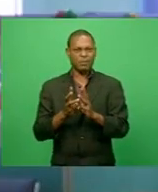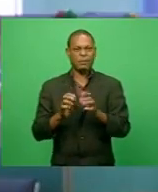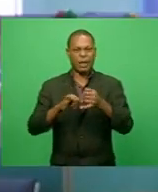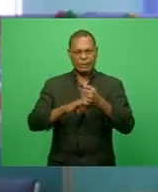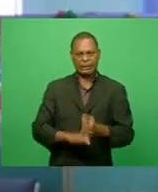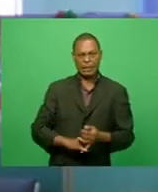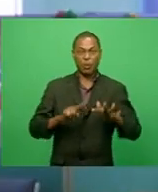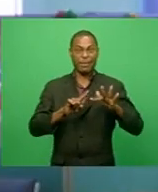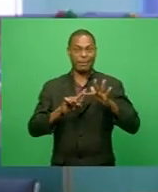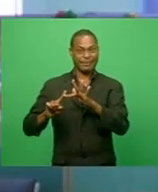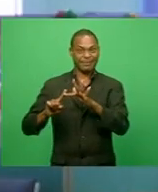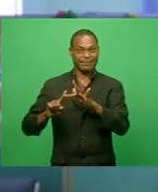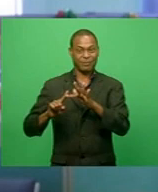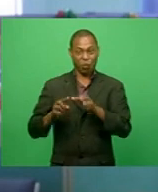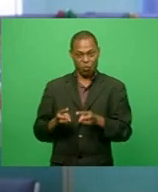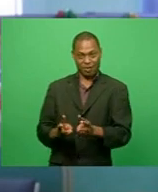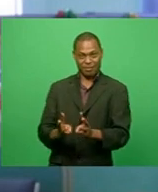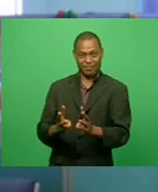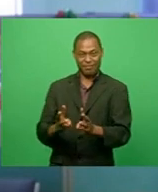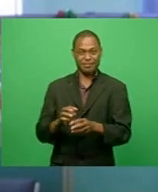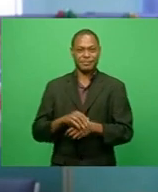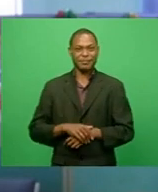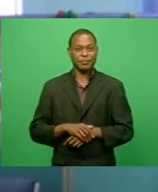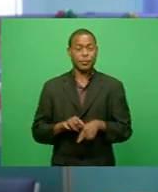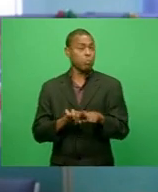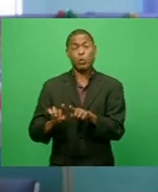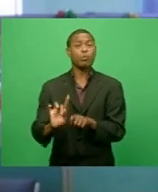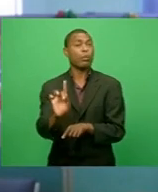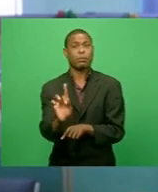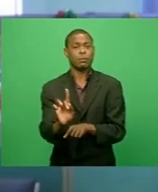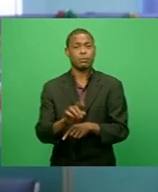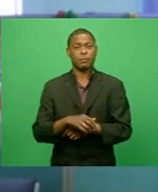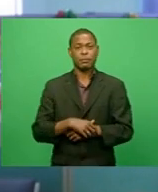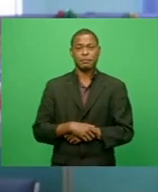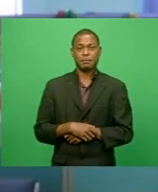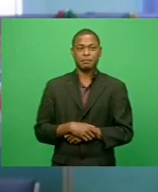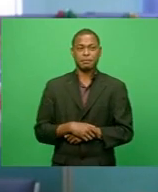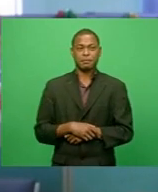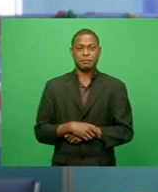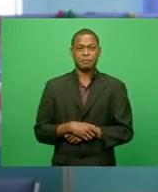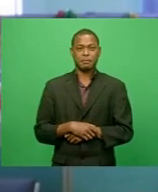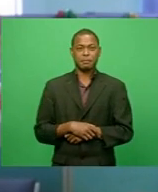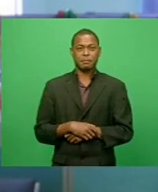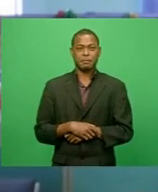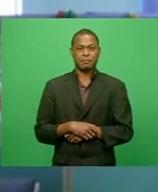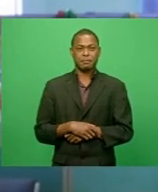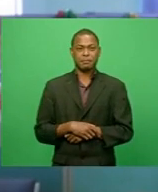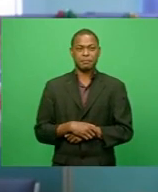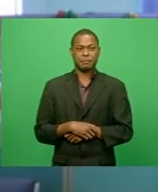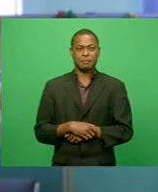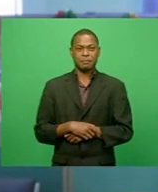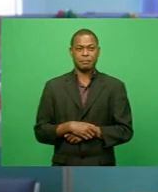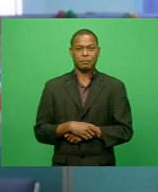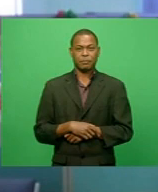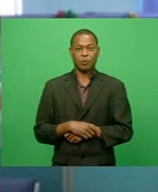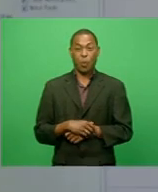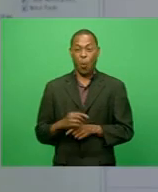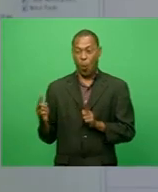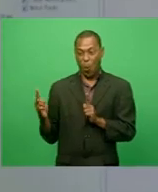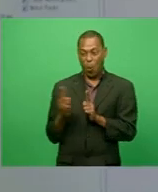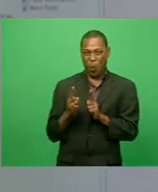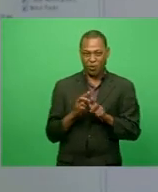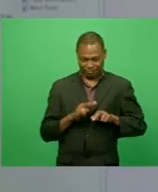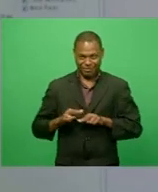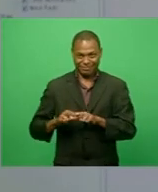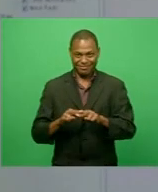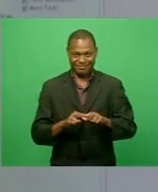track. And that will mean it's heading closer to the Fiji group.